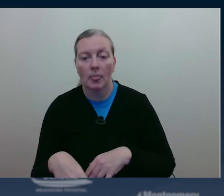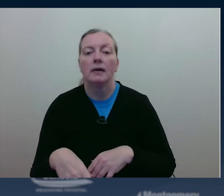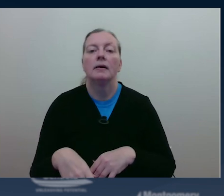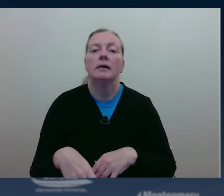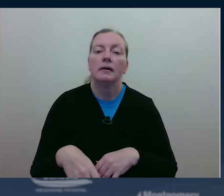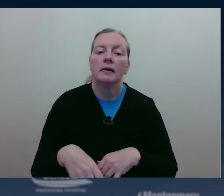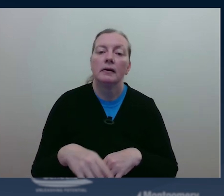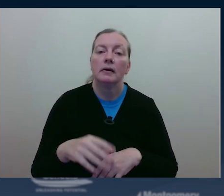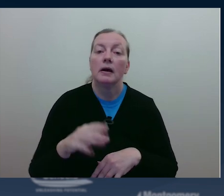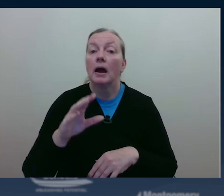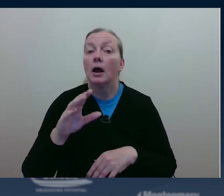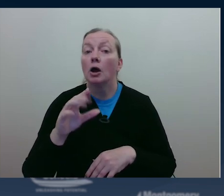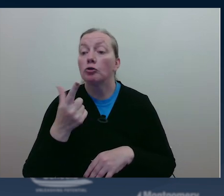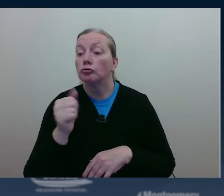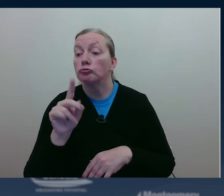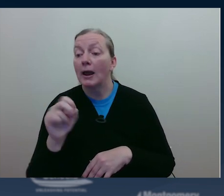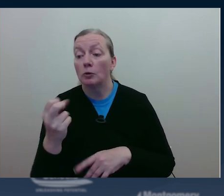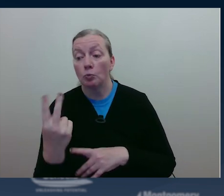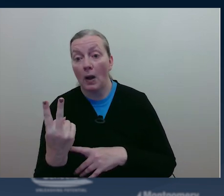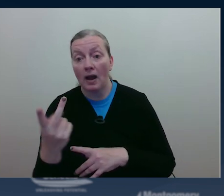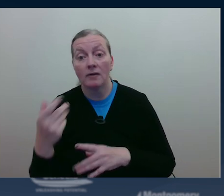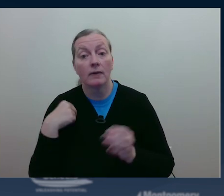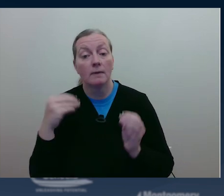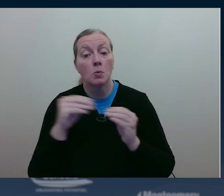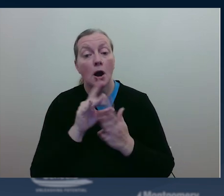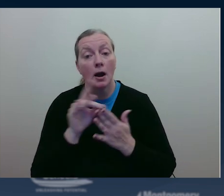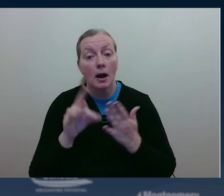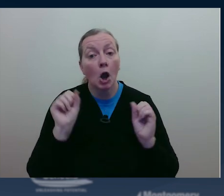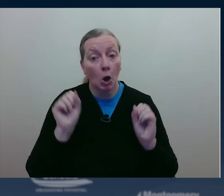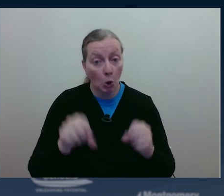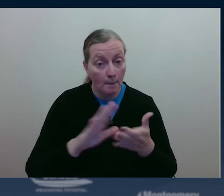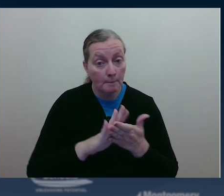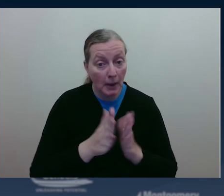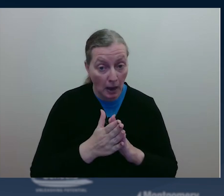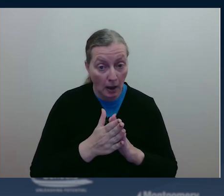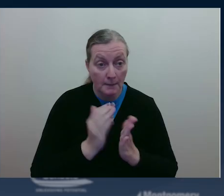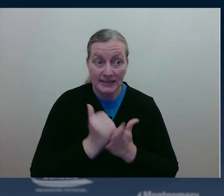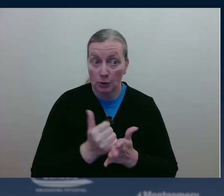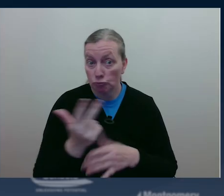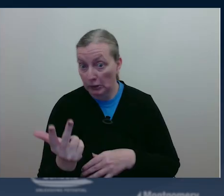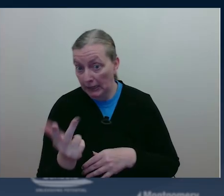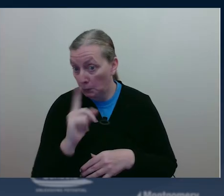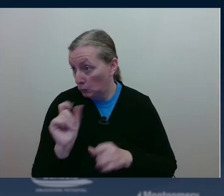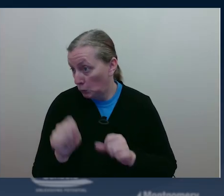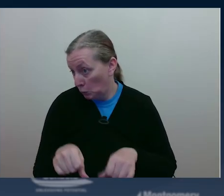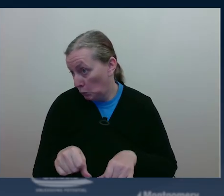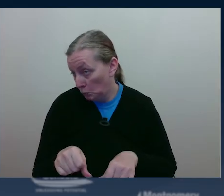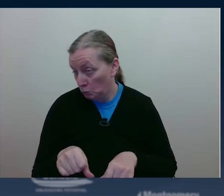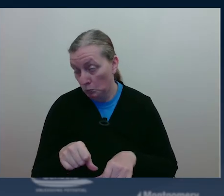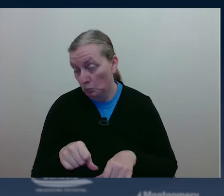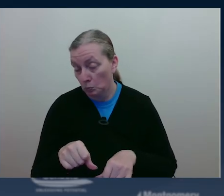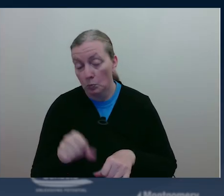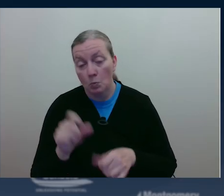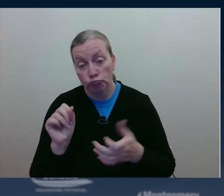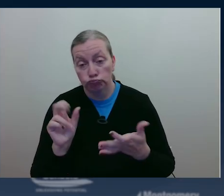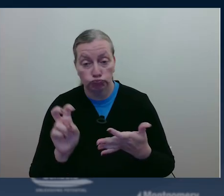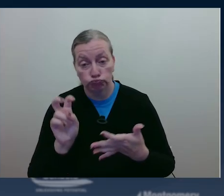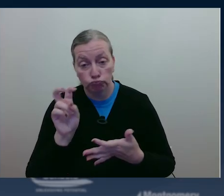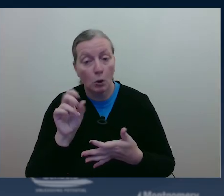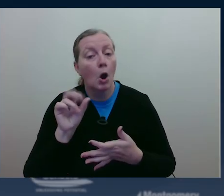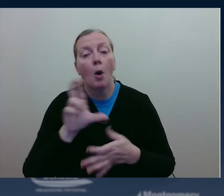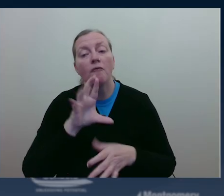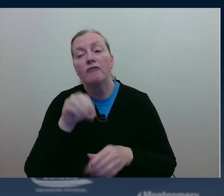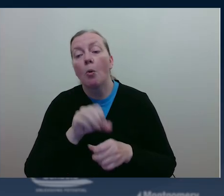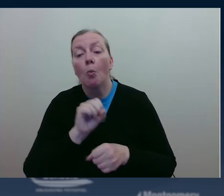So they could do certified clinical medical assistant 3, or participate in work-based learning, or do a